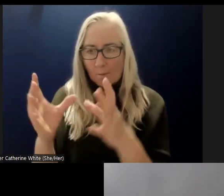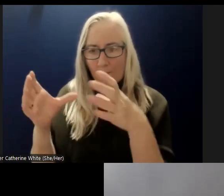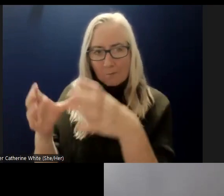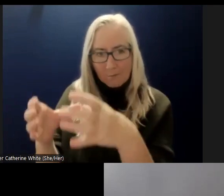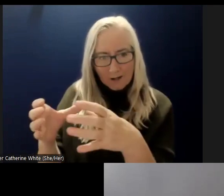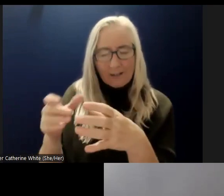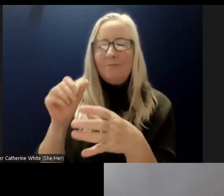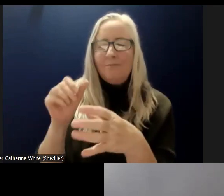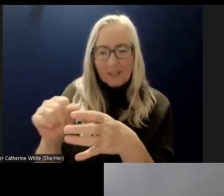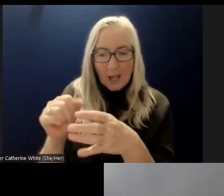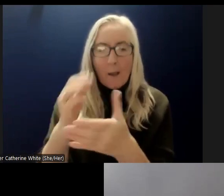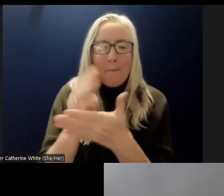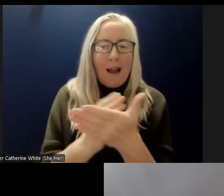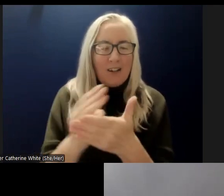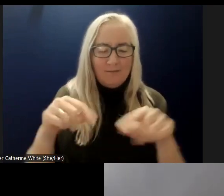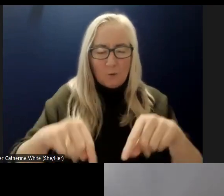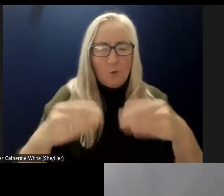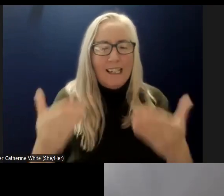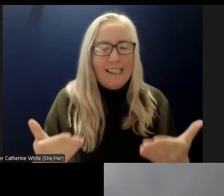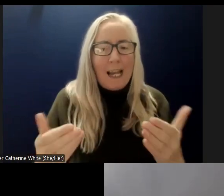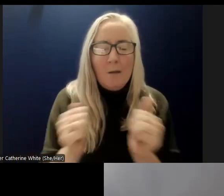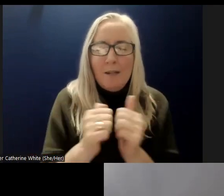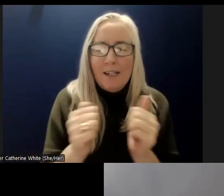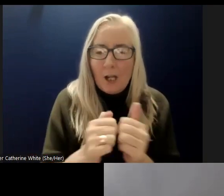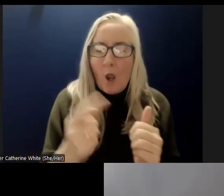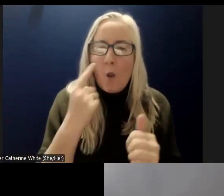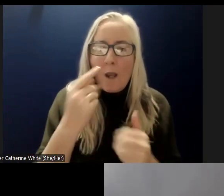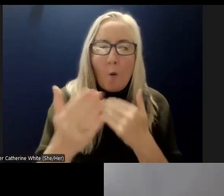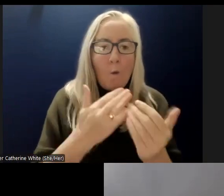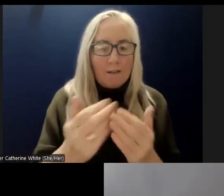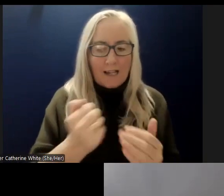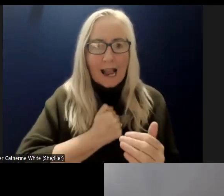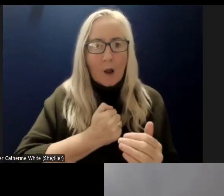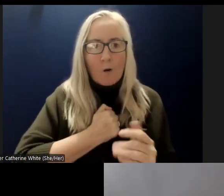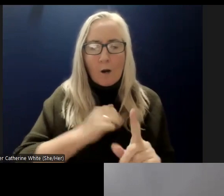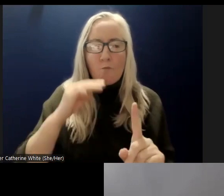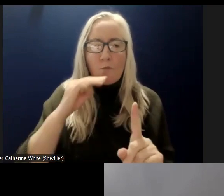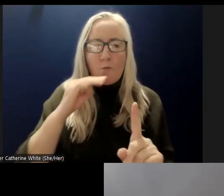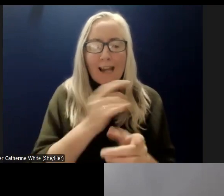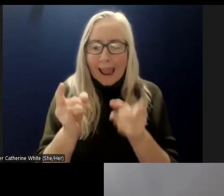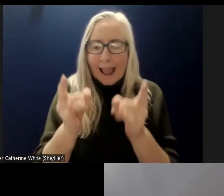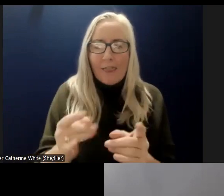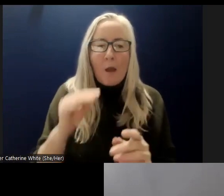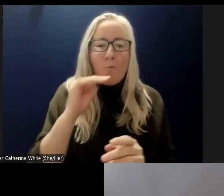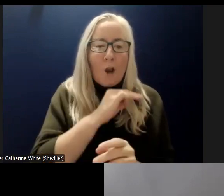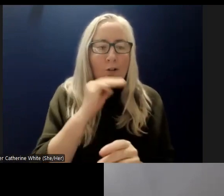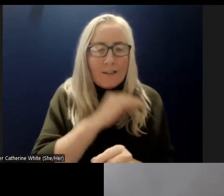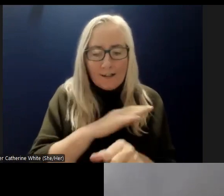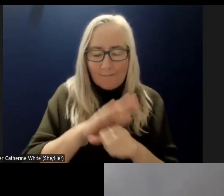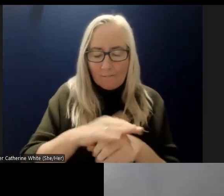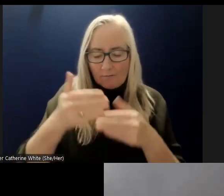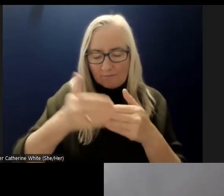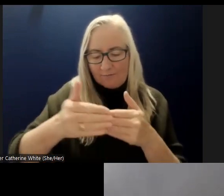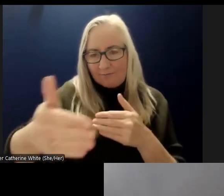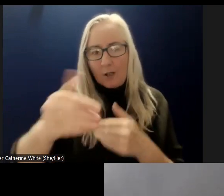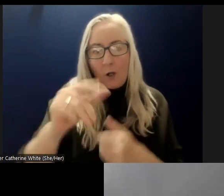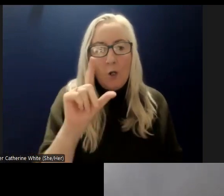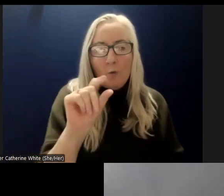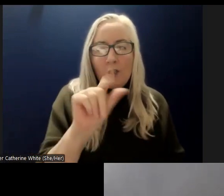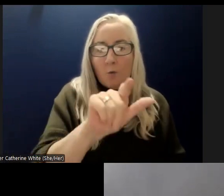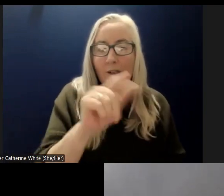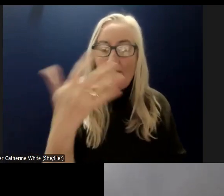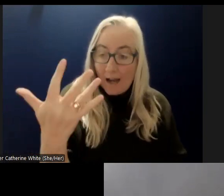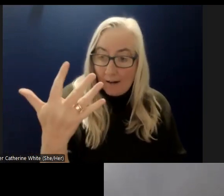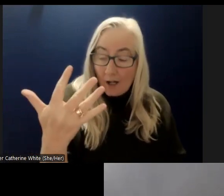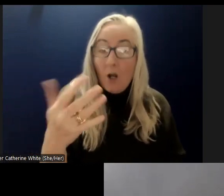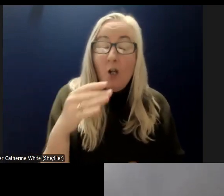part of today's meeting, which is looking at our priorities, our health priorities for 2025. So before